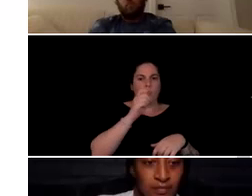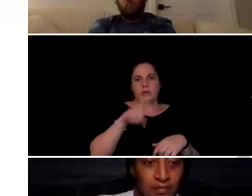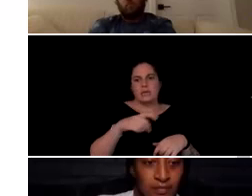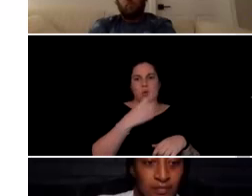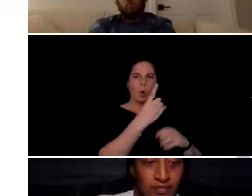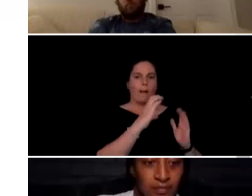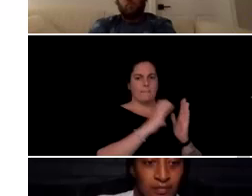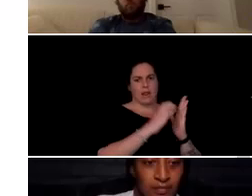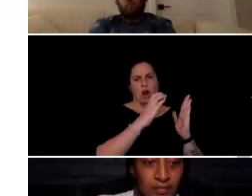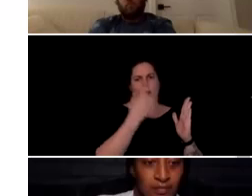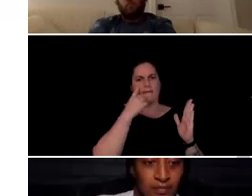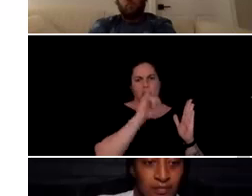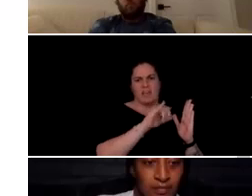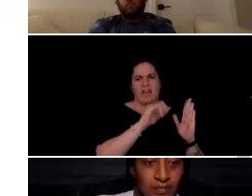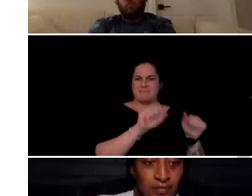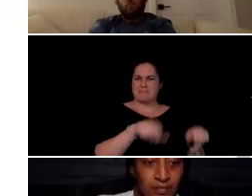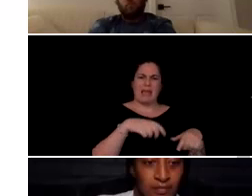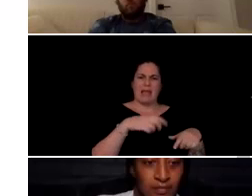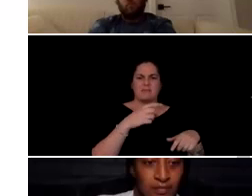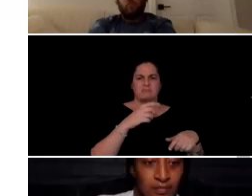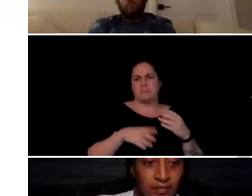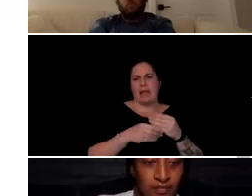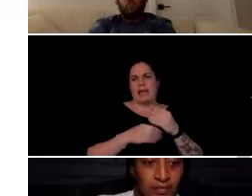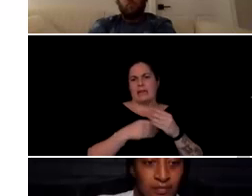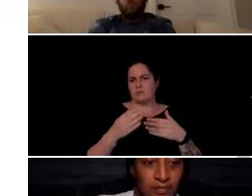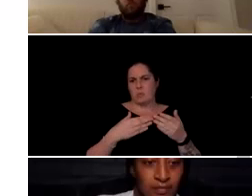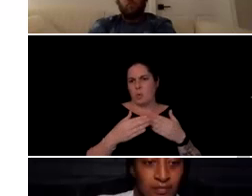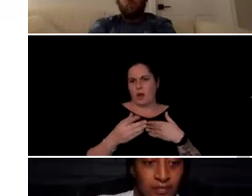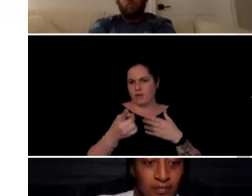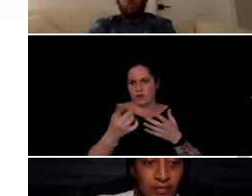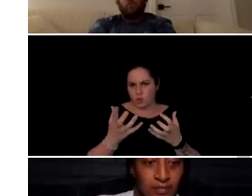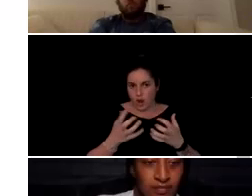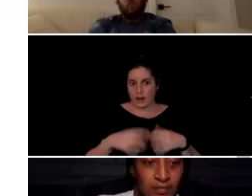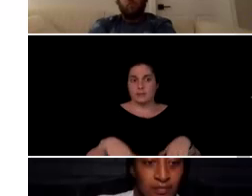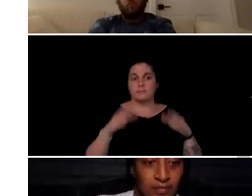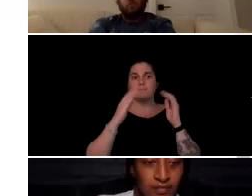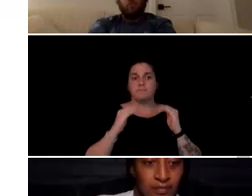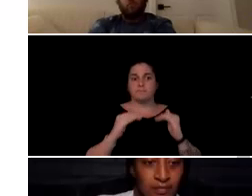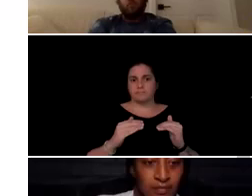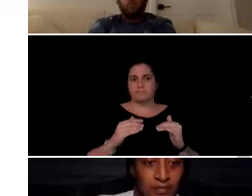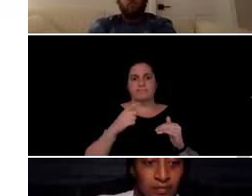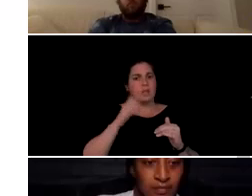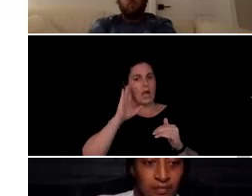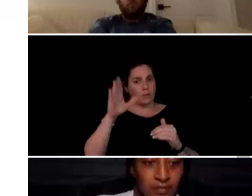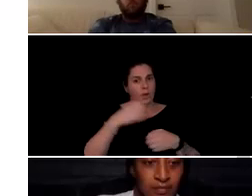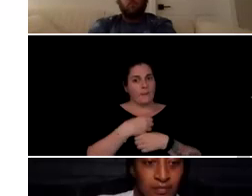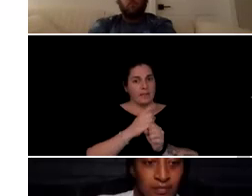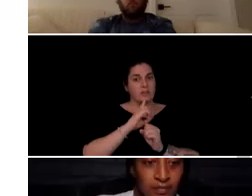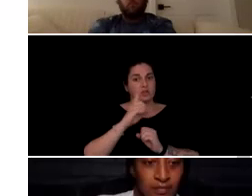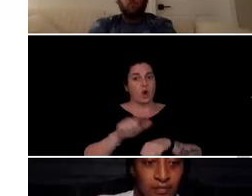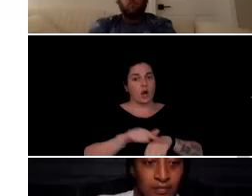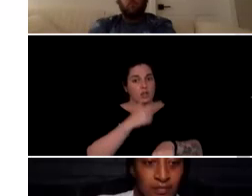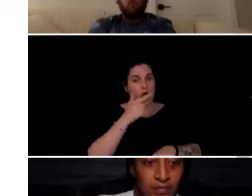Mechanics requirements. This is where I'm looking to see that your summary is long enough. I will do, you know, I'm not an